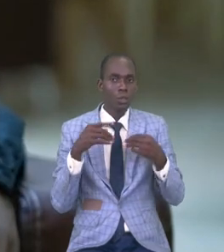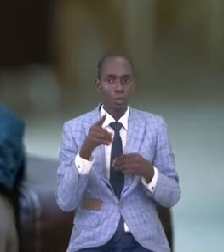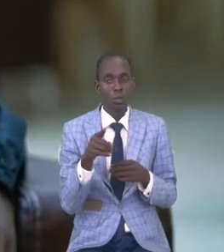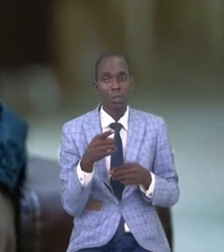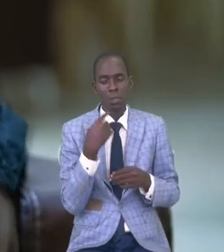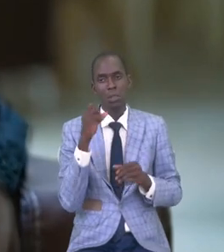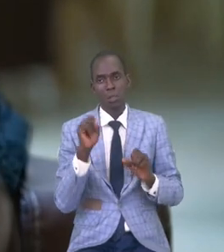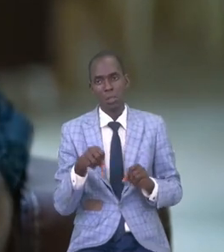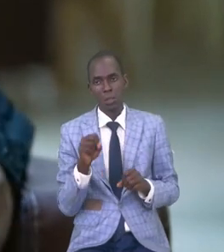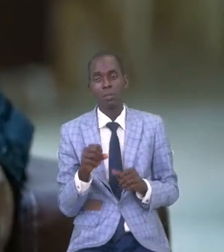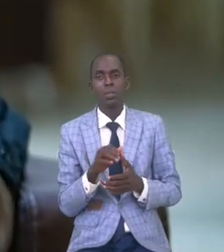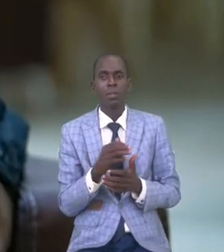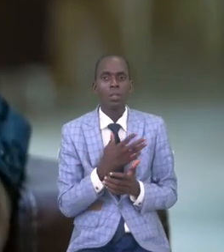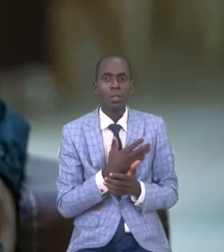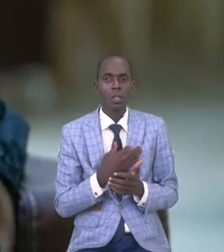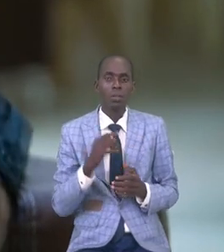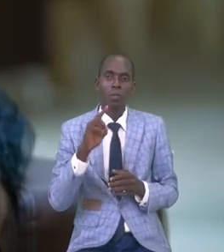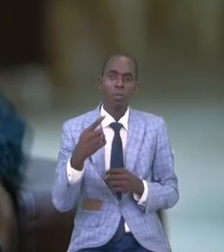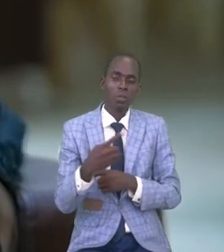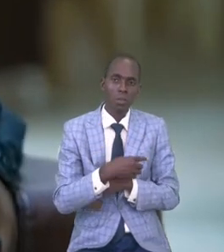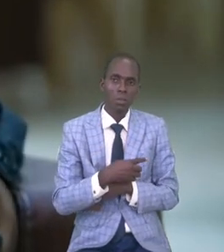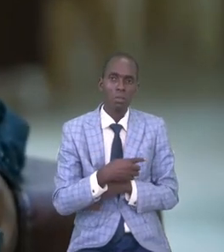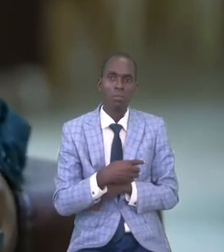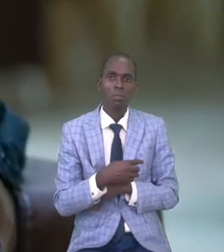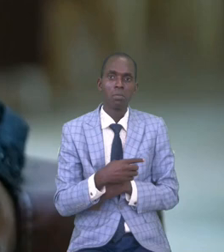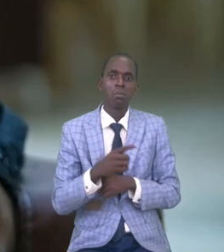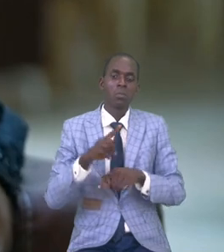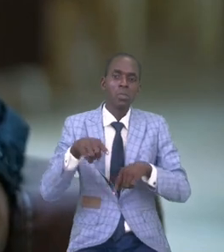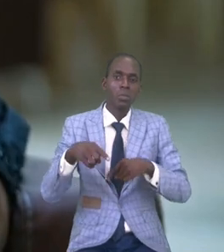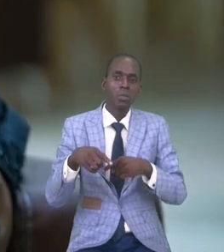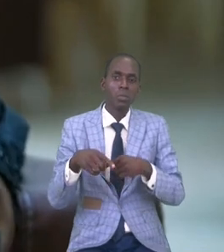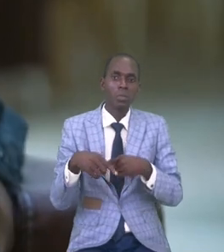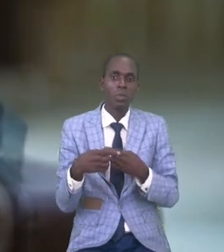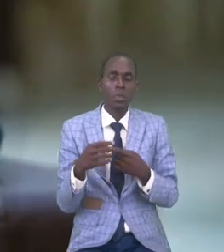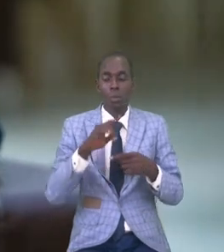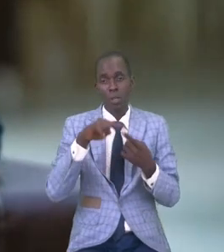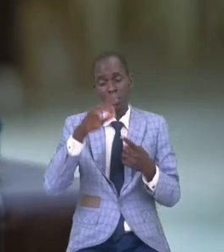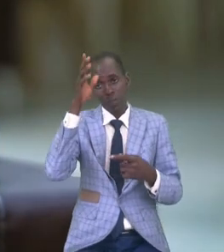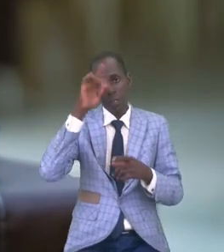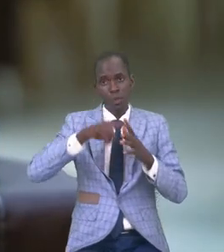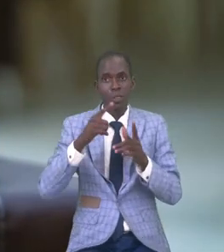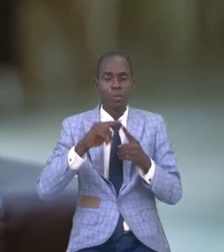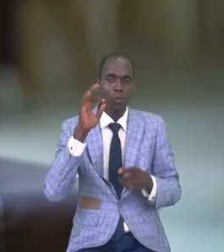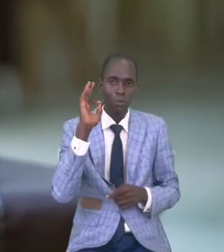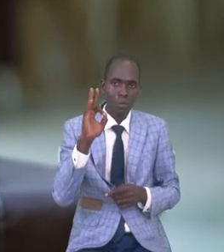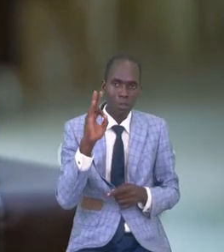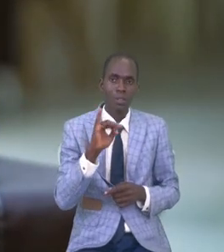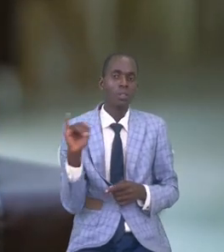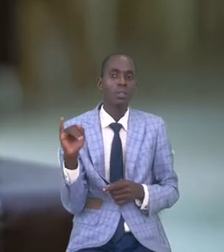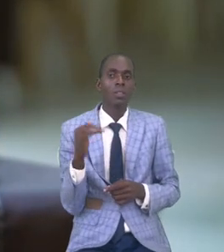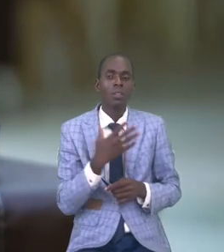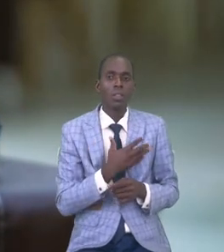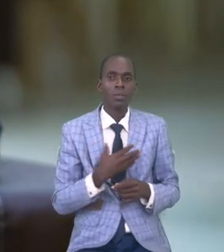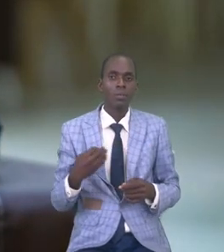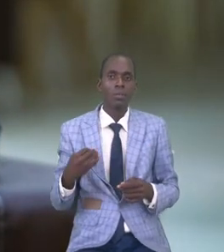I said, okay, I'm coming. The first day I joined them, where Papa Kumuyi started preaching, he entered me where. And when